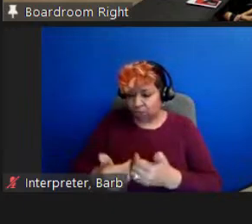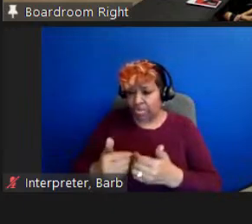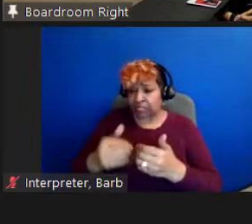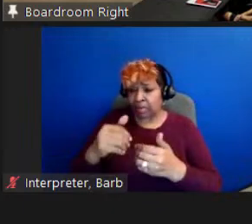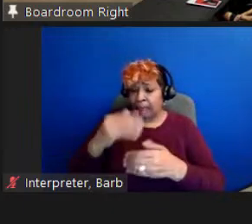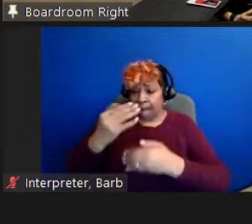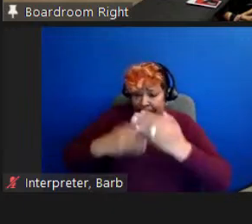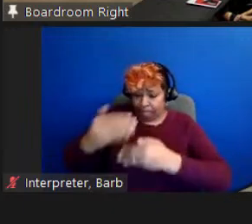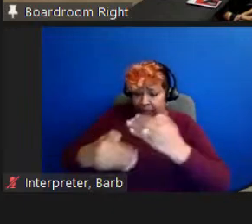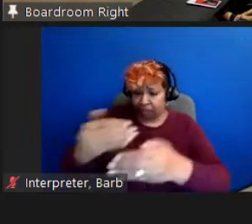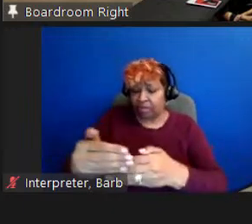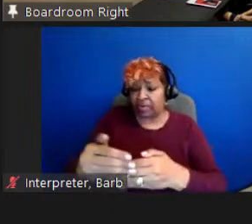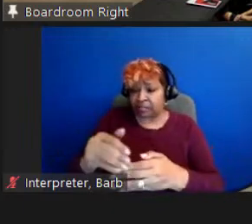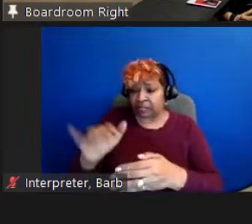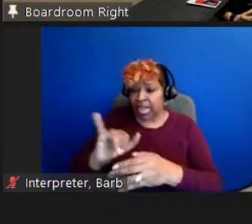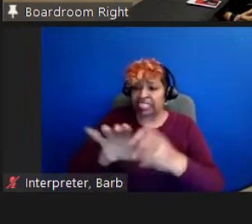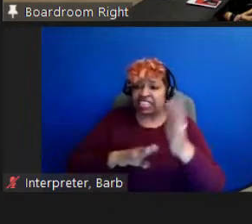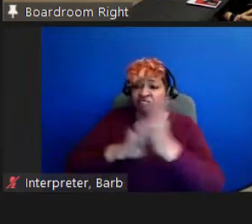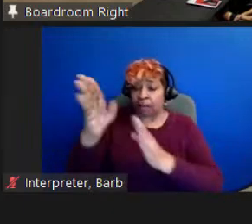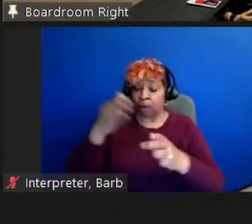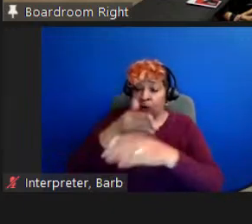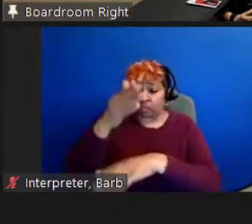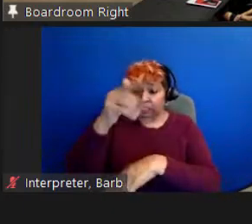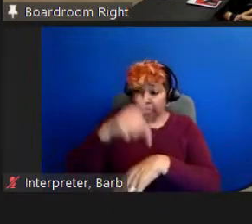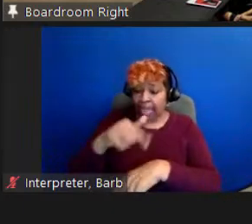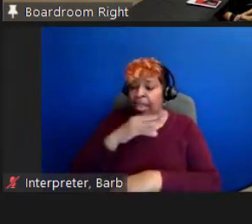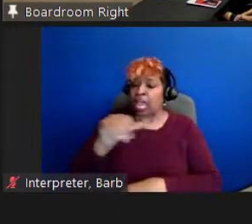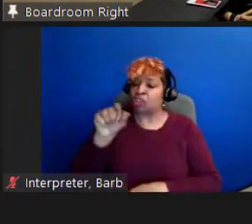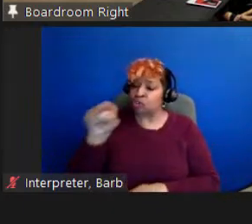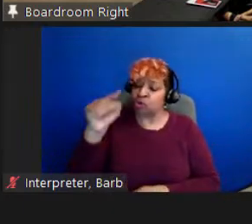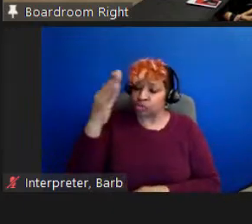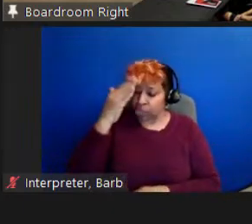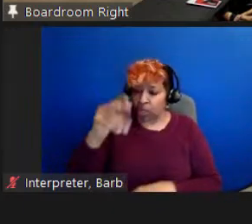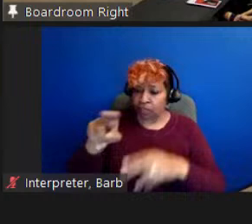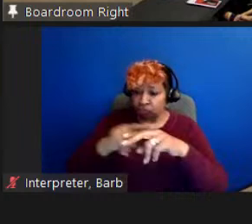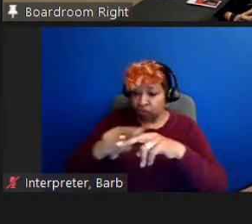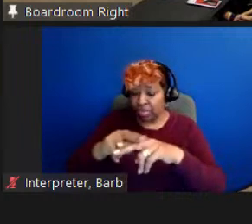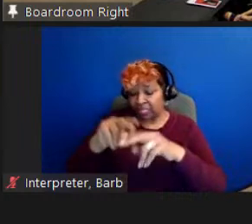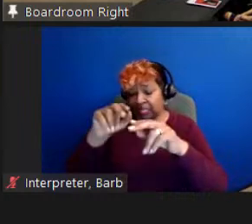have developed over time. And you know that the transit can be